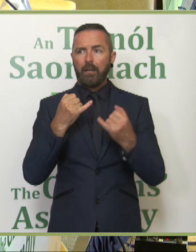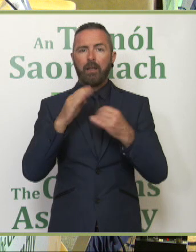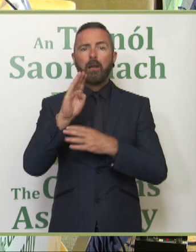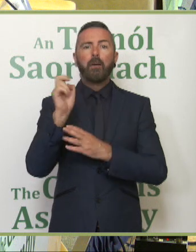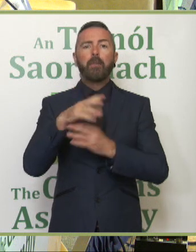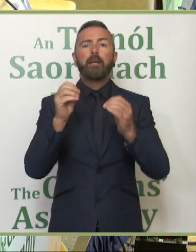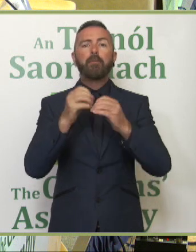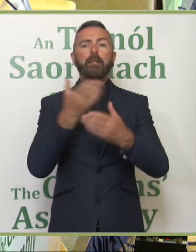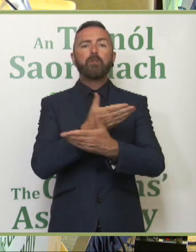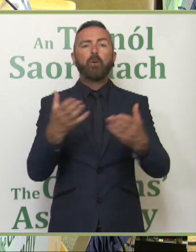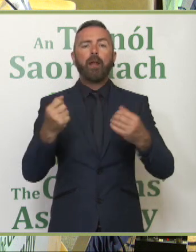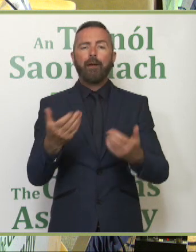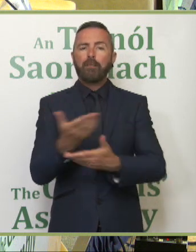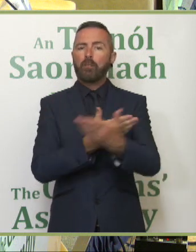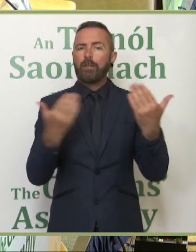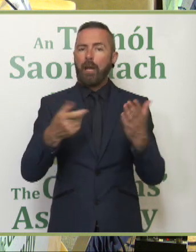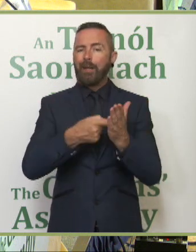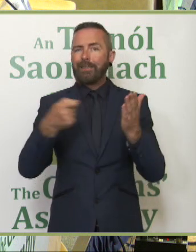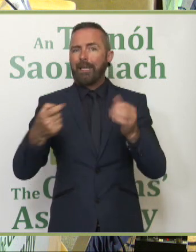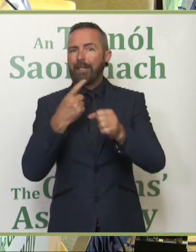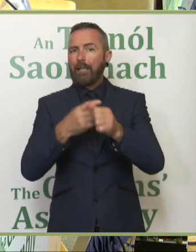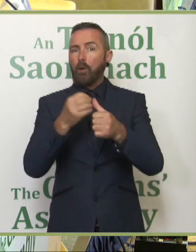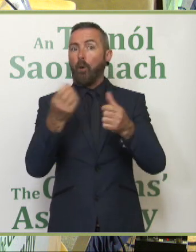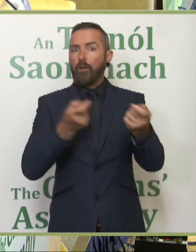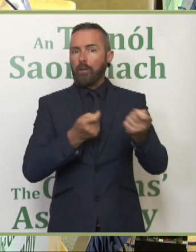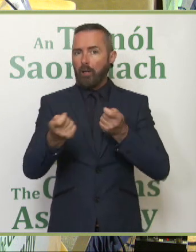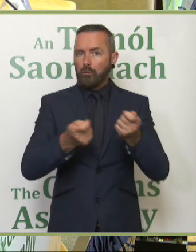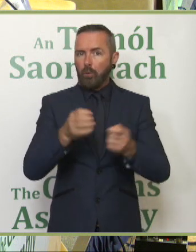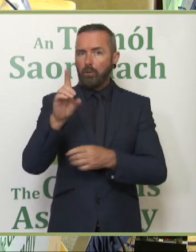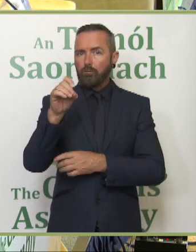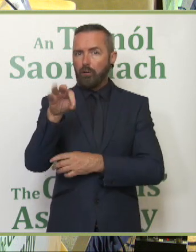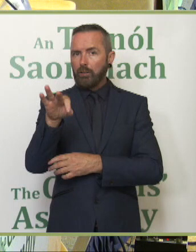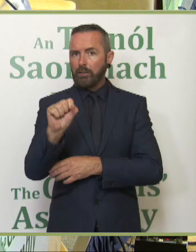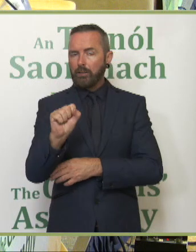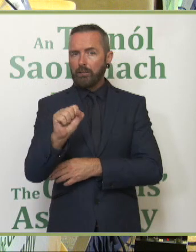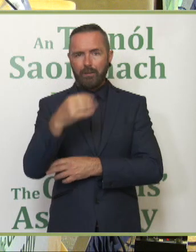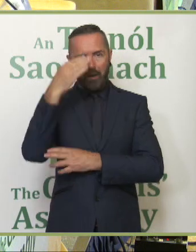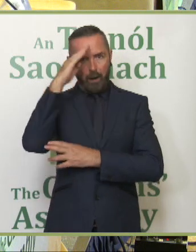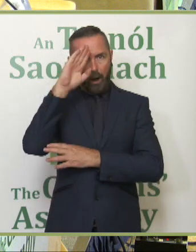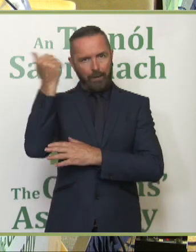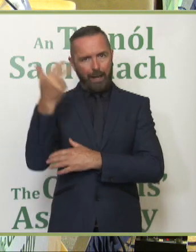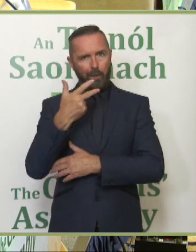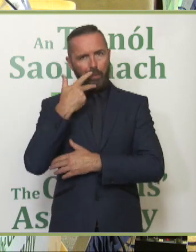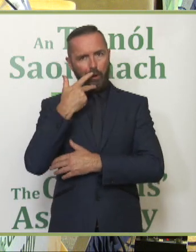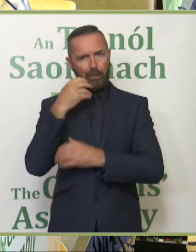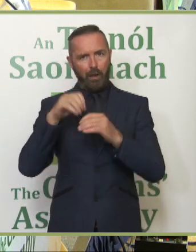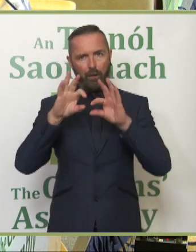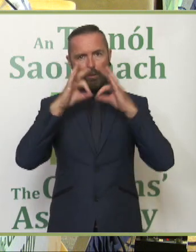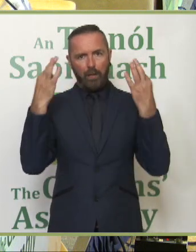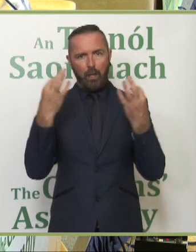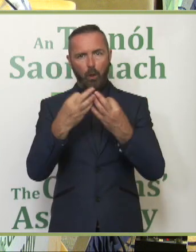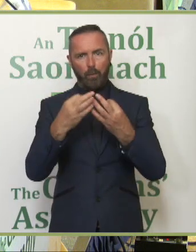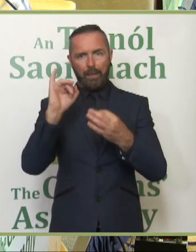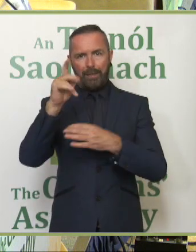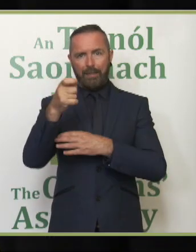there are discussions around extending that now again to other controlled drugs. Ireland is third on the global index for the safest places